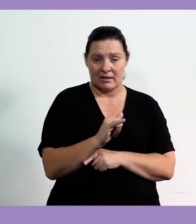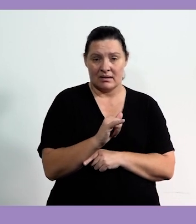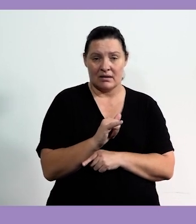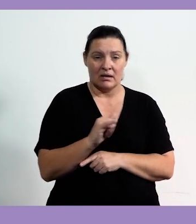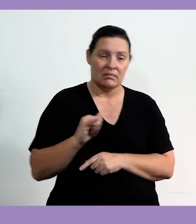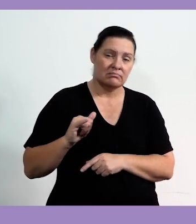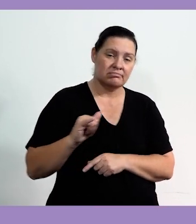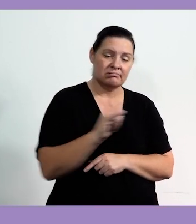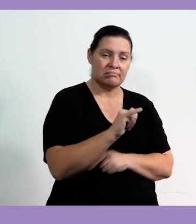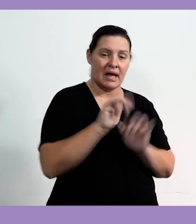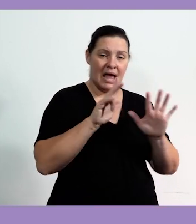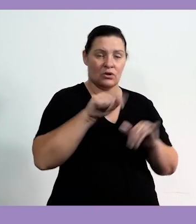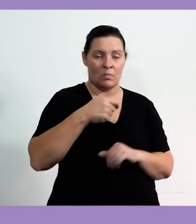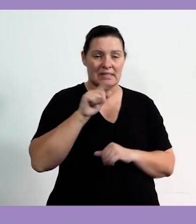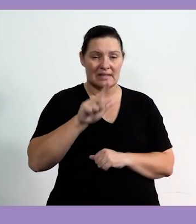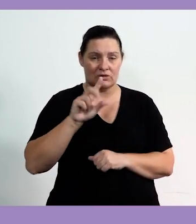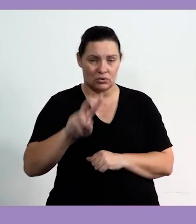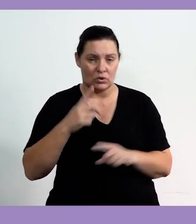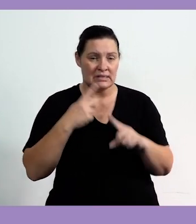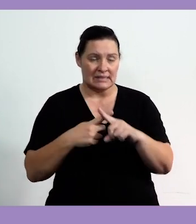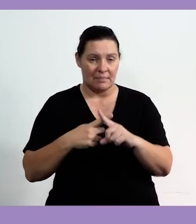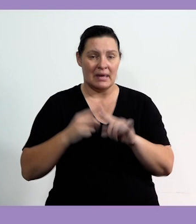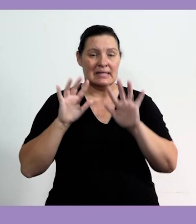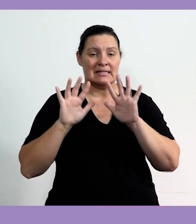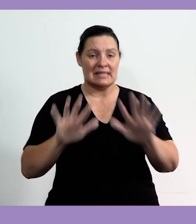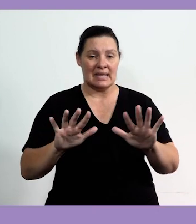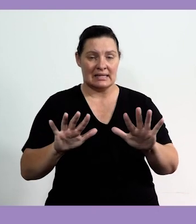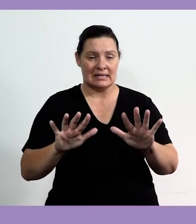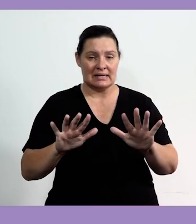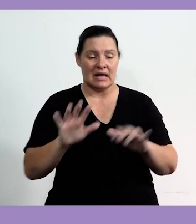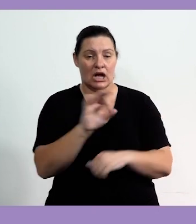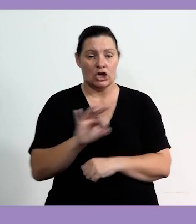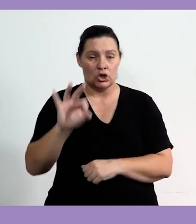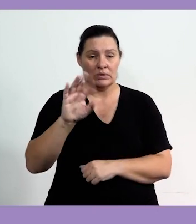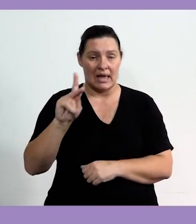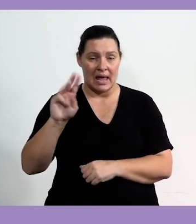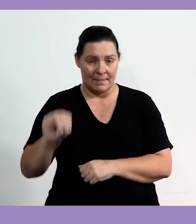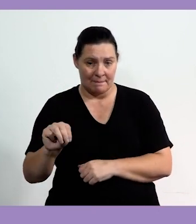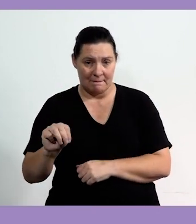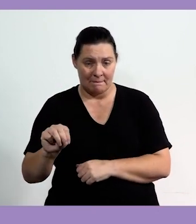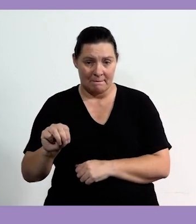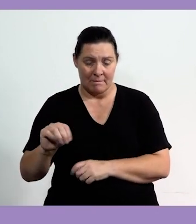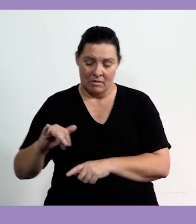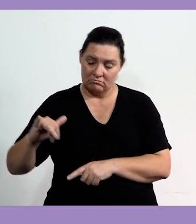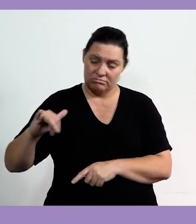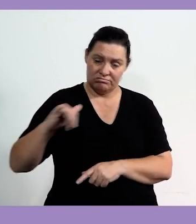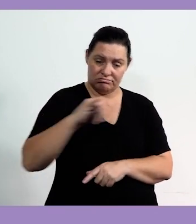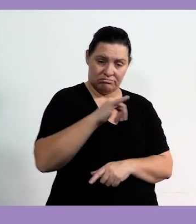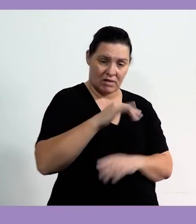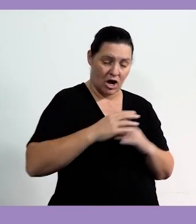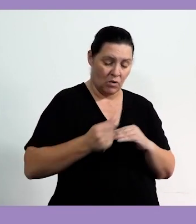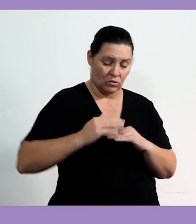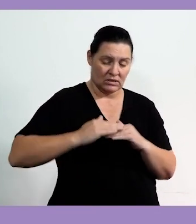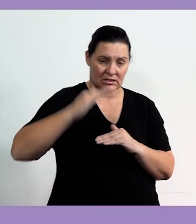airplane flies 8,72 multiplied by 10 cubed kilometers above the